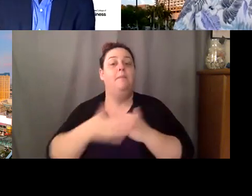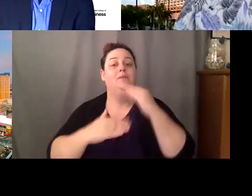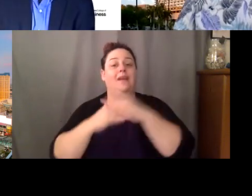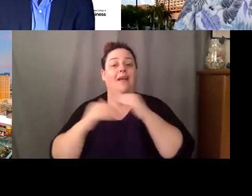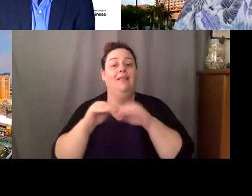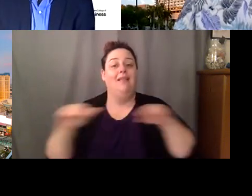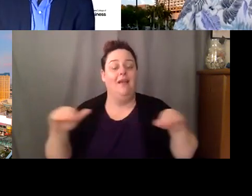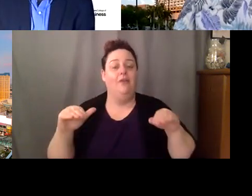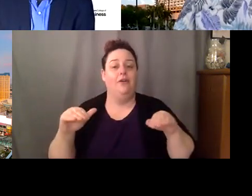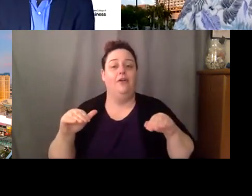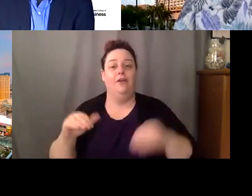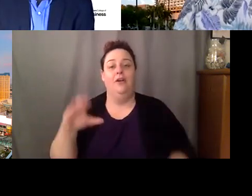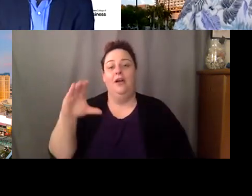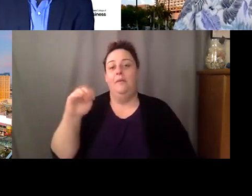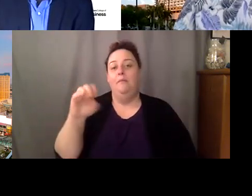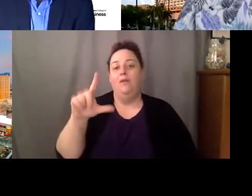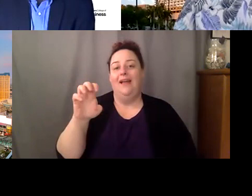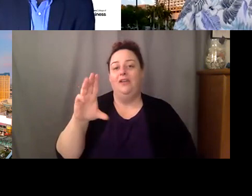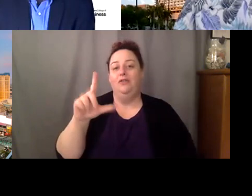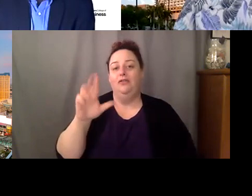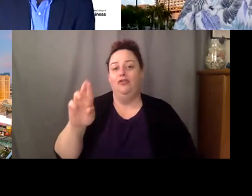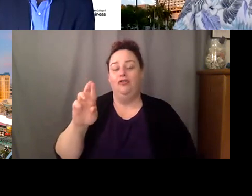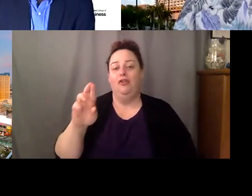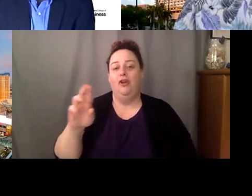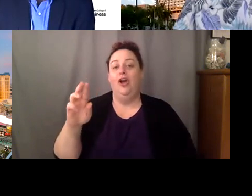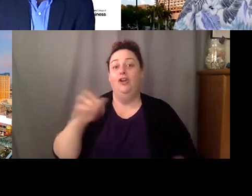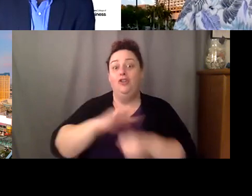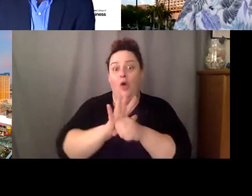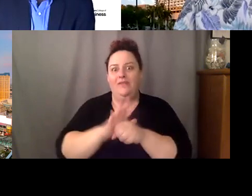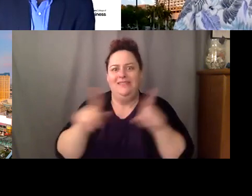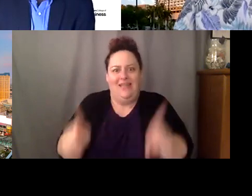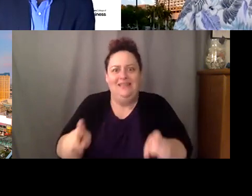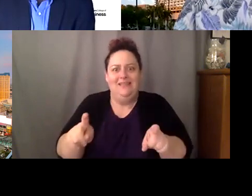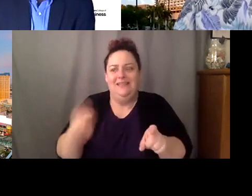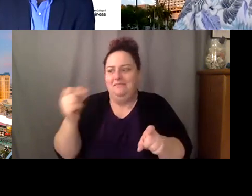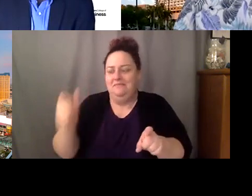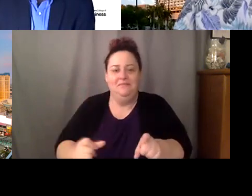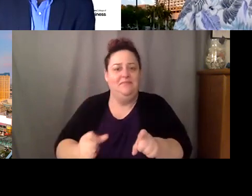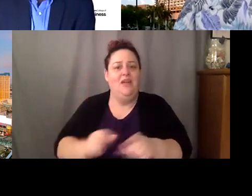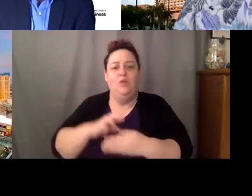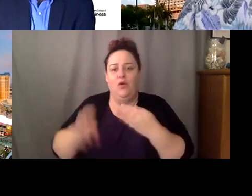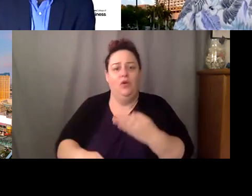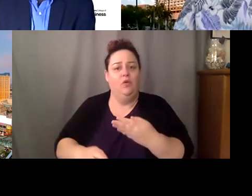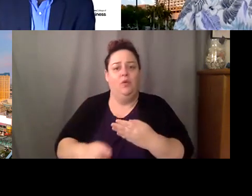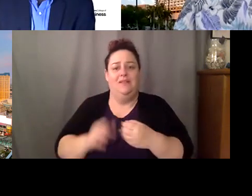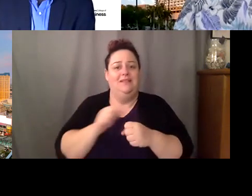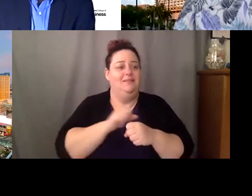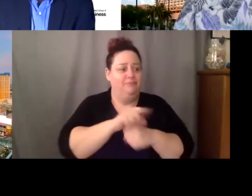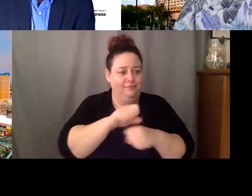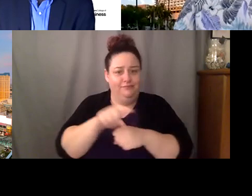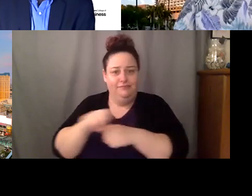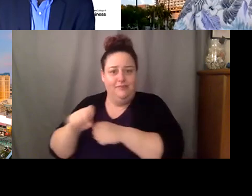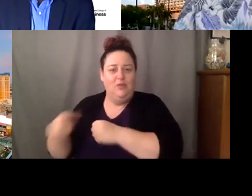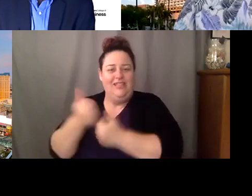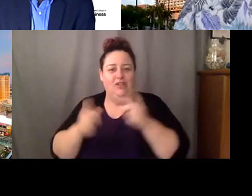on-site molecular COVID test. And then those results were delivered securely to each participant's